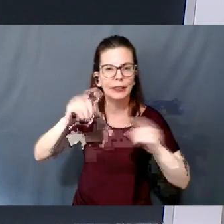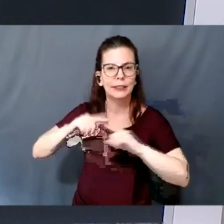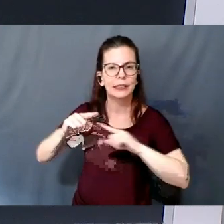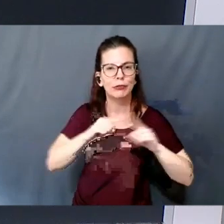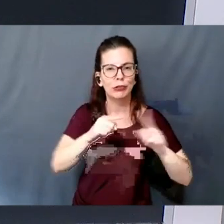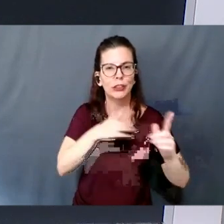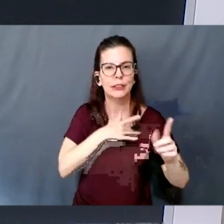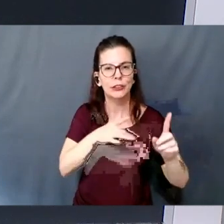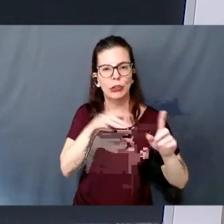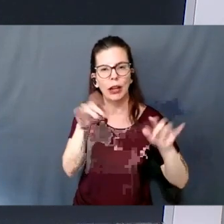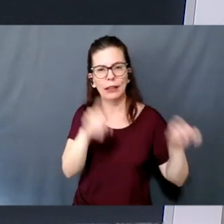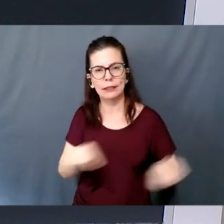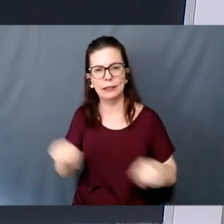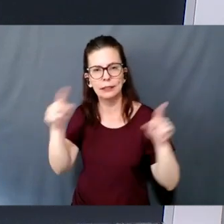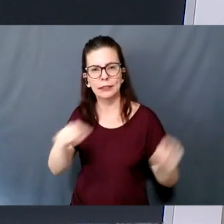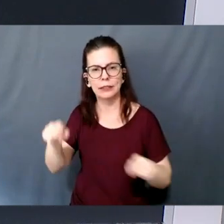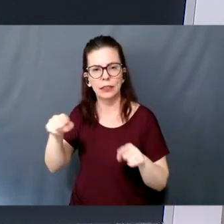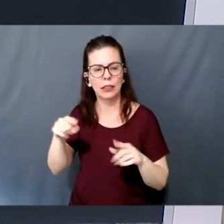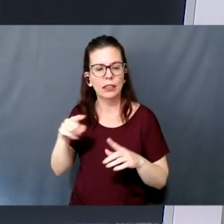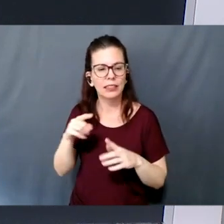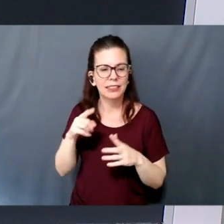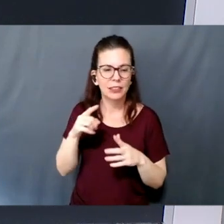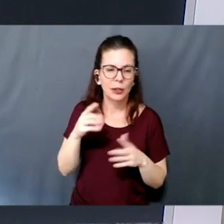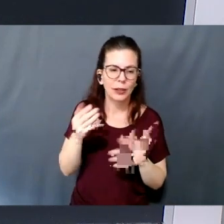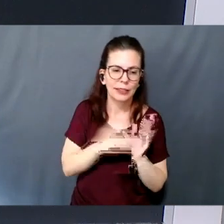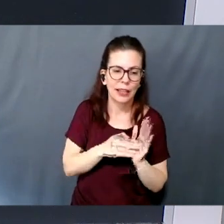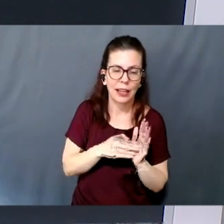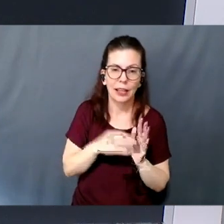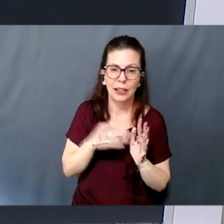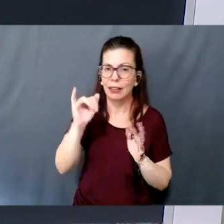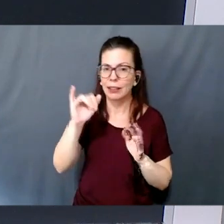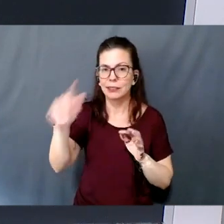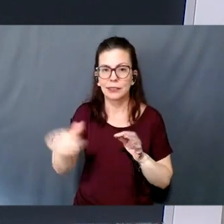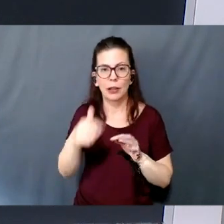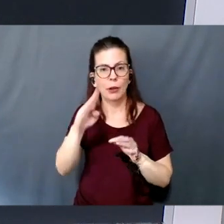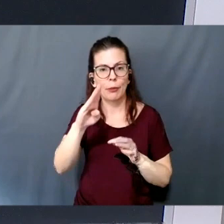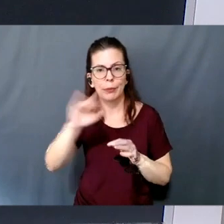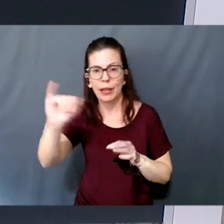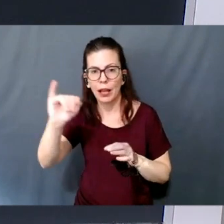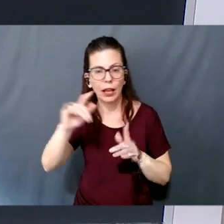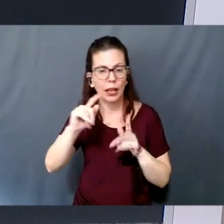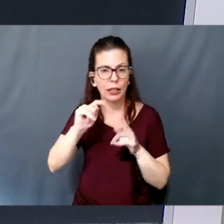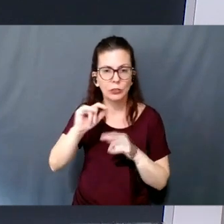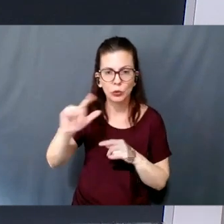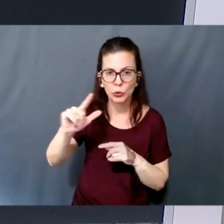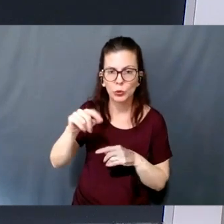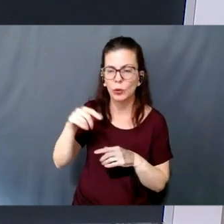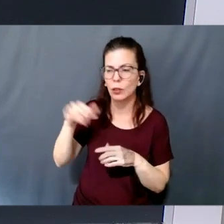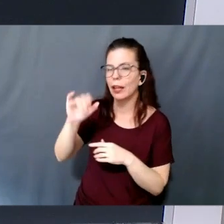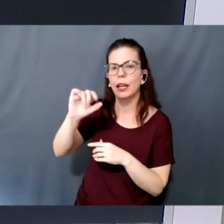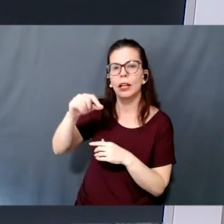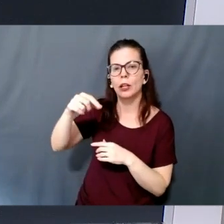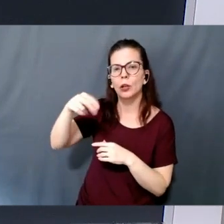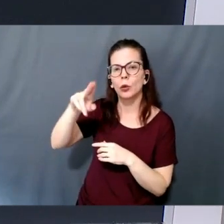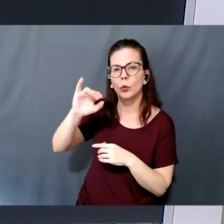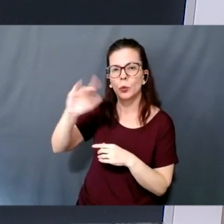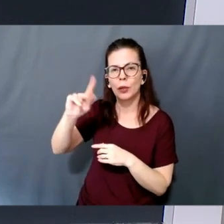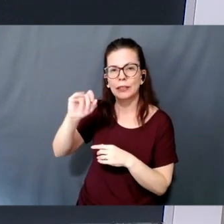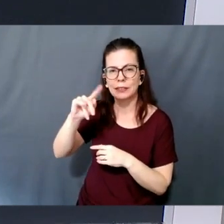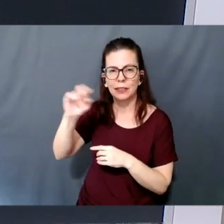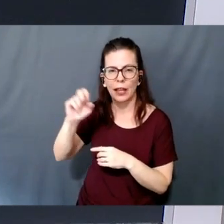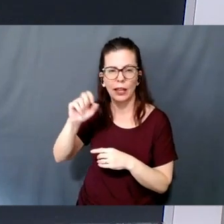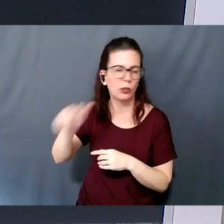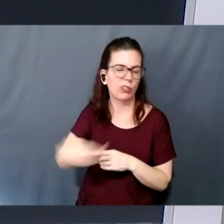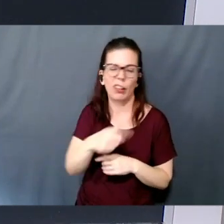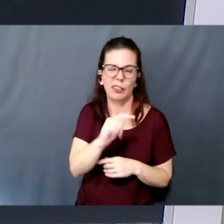and whether that's, again, in some kind of BI tool like QuickSight or some other tool. And so they already